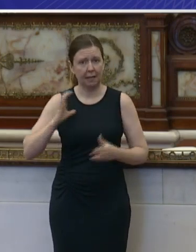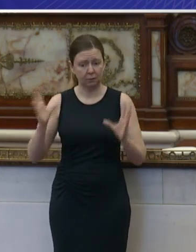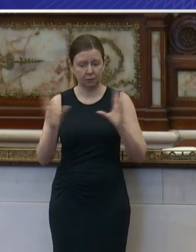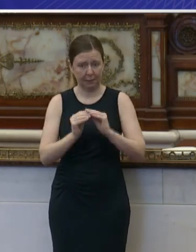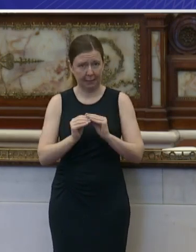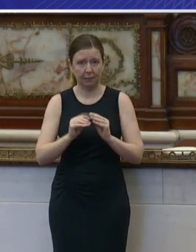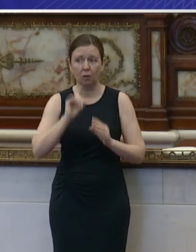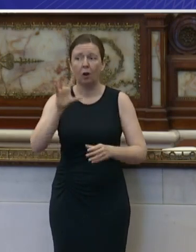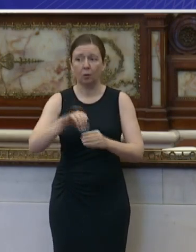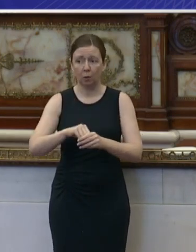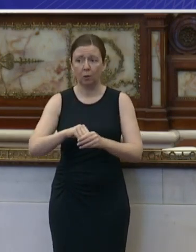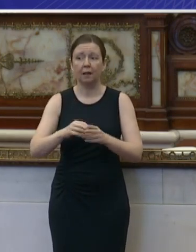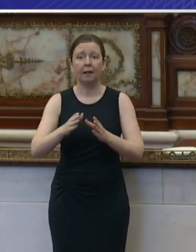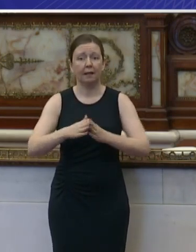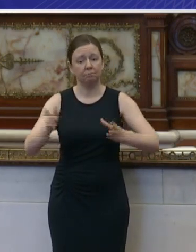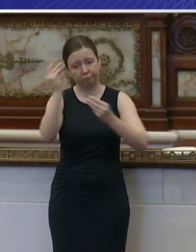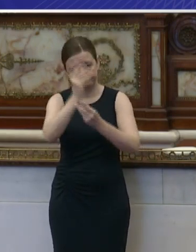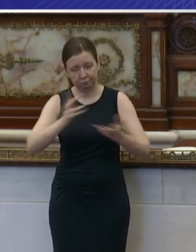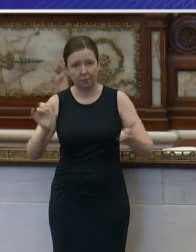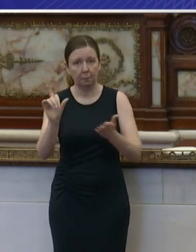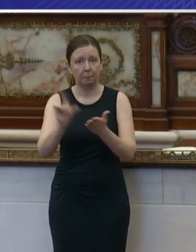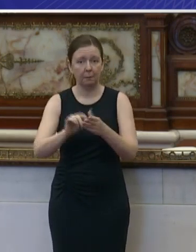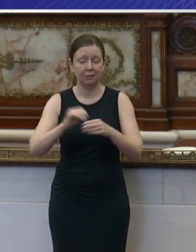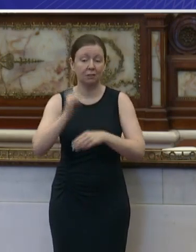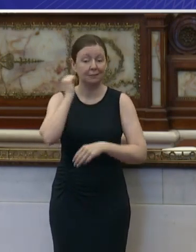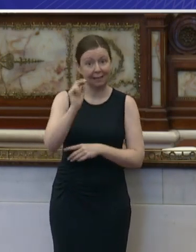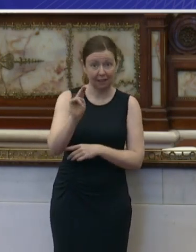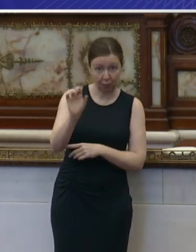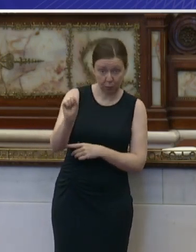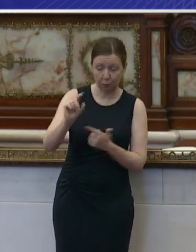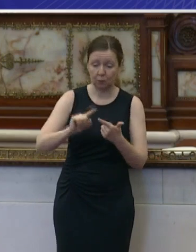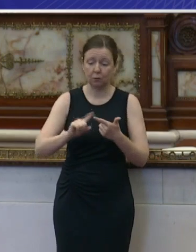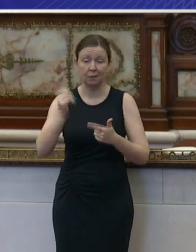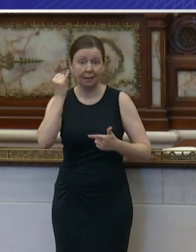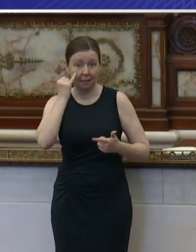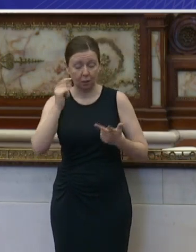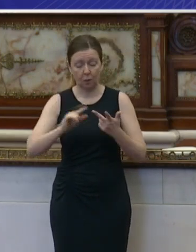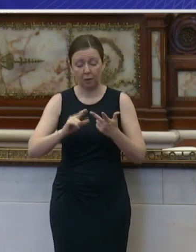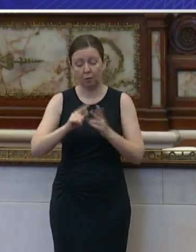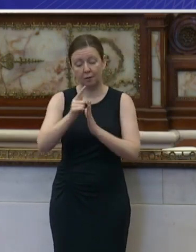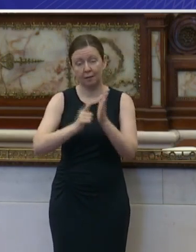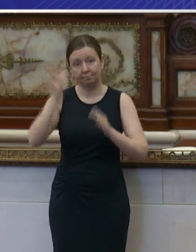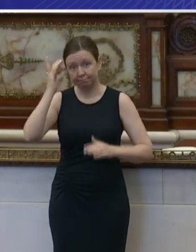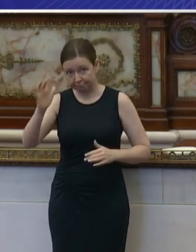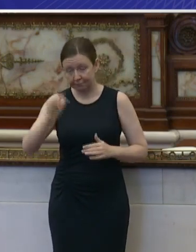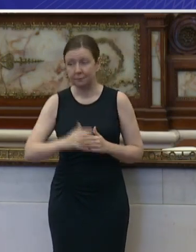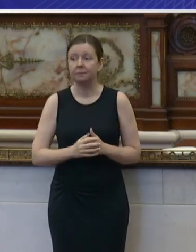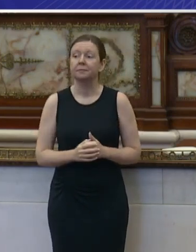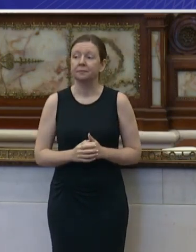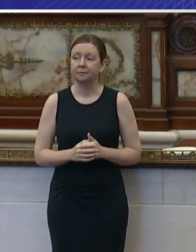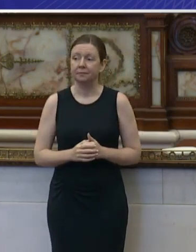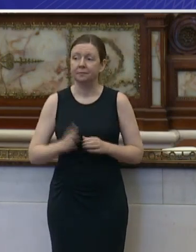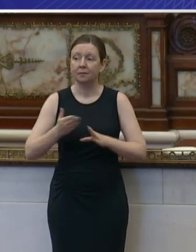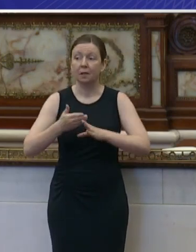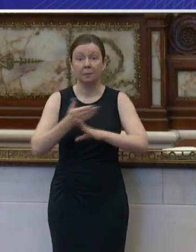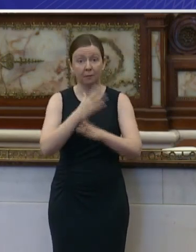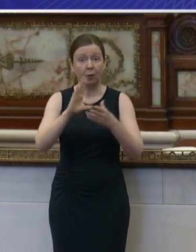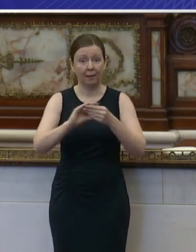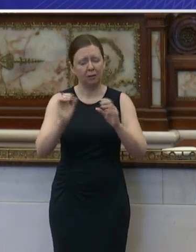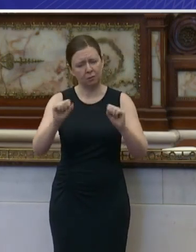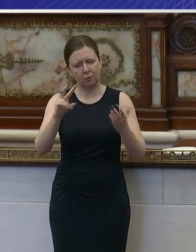included in the public hearing notices that are published in the Daily News, Enquirer, and Legal Intelligencer prior to the hearings,